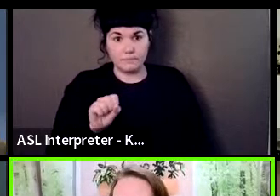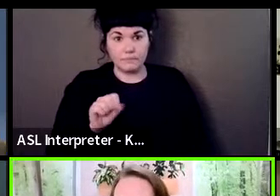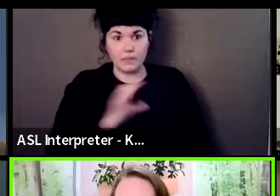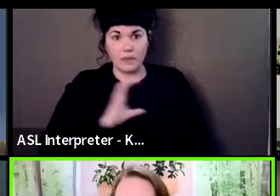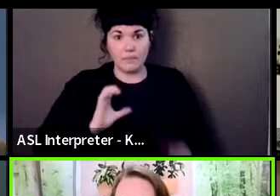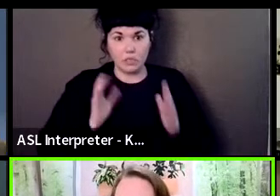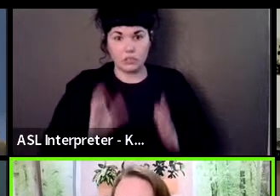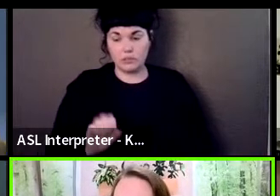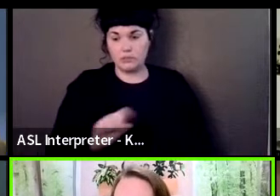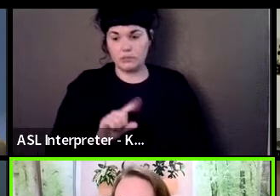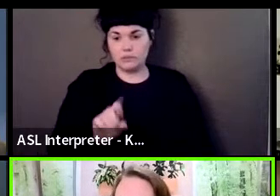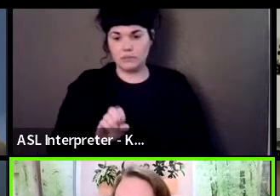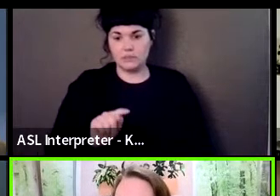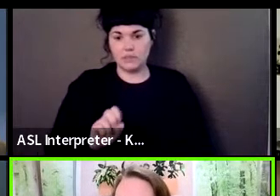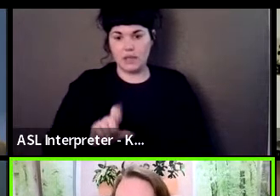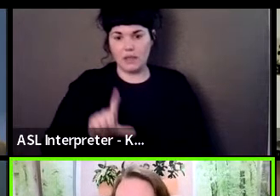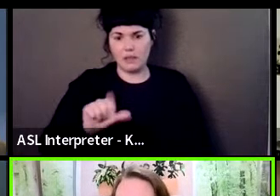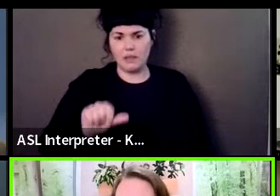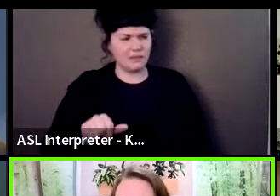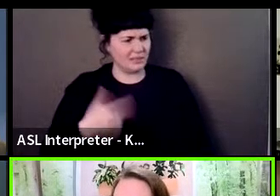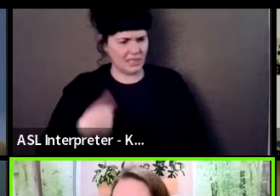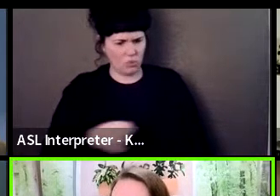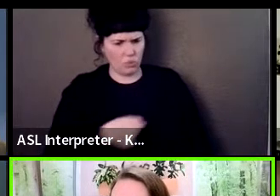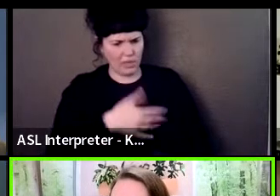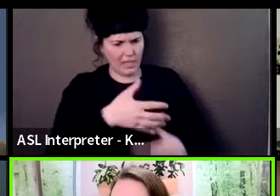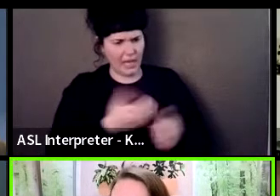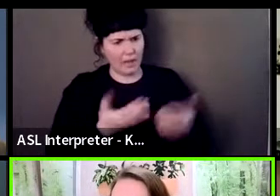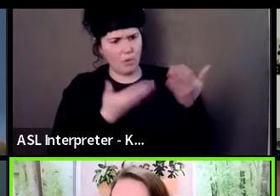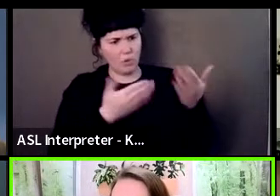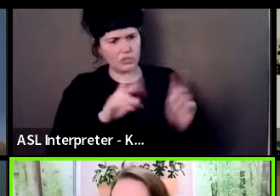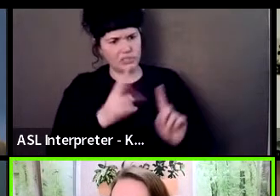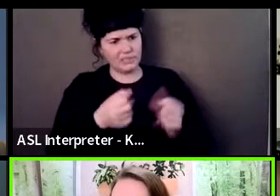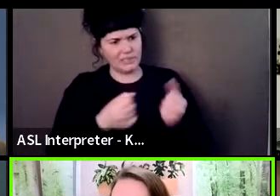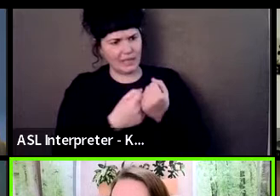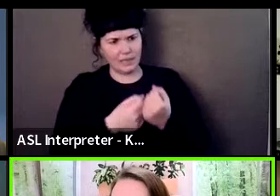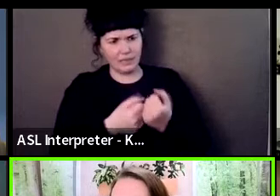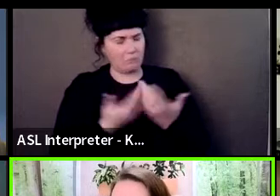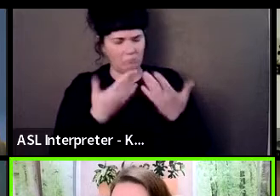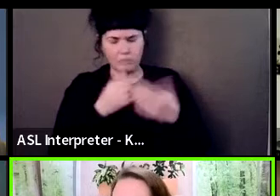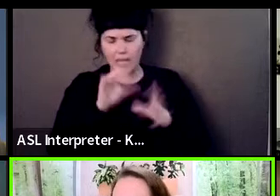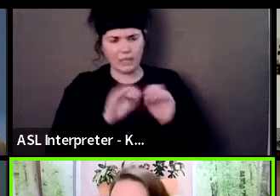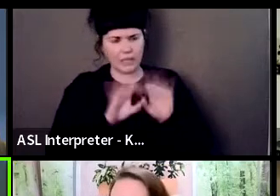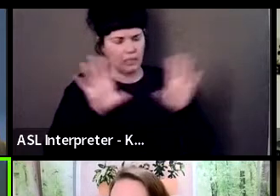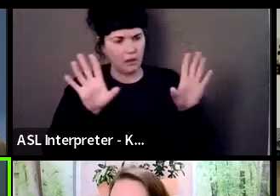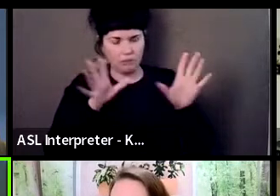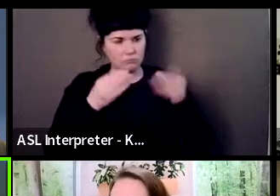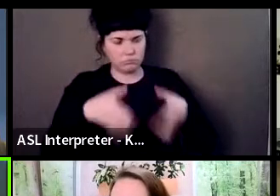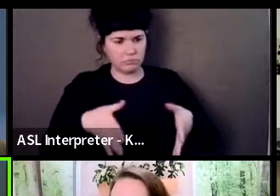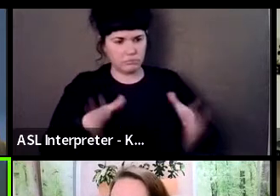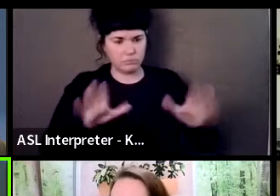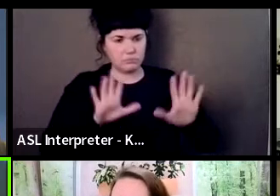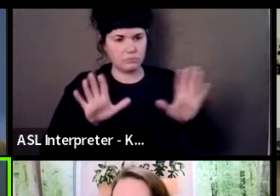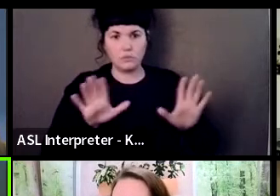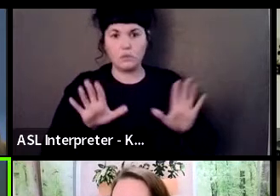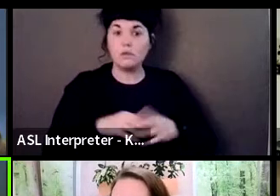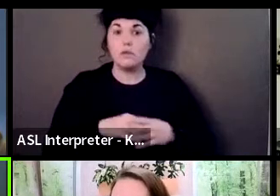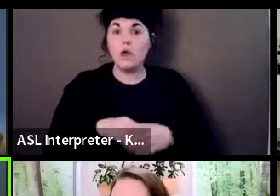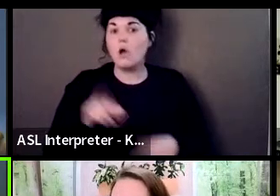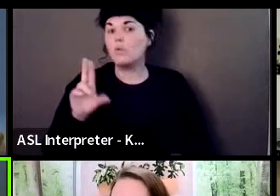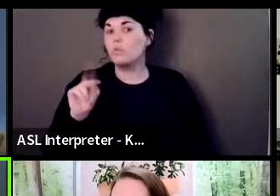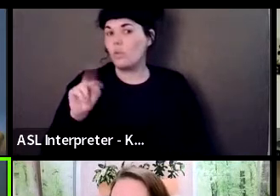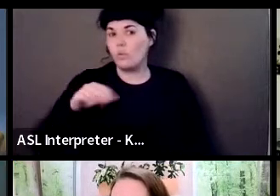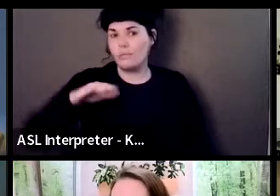Did we get a motion or in a second at this point? I'm not clear. I feel like I lost that in the conversation. We got no, one. Ma'am. Yeah. No, we have